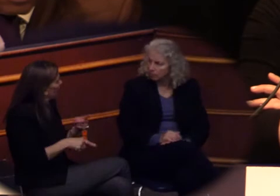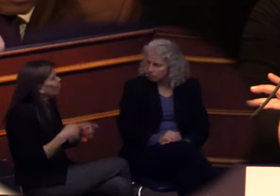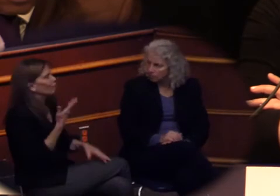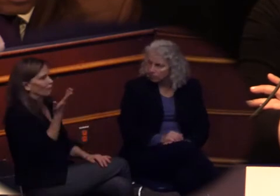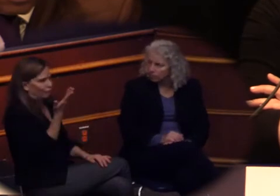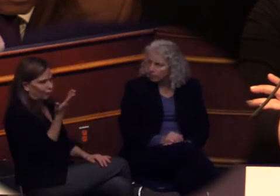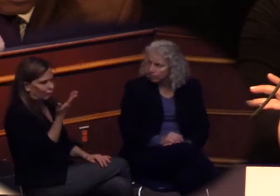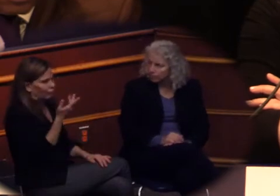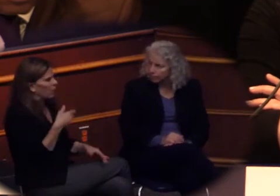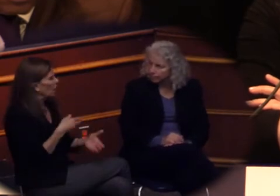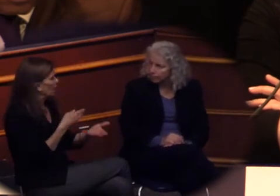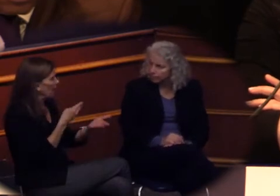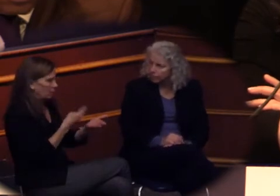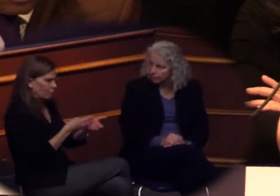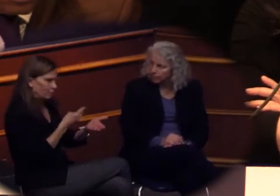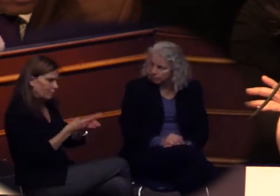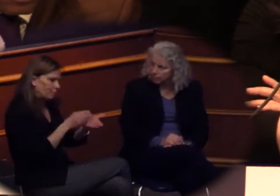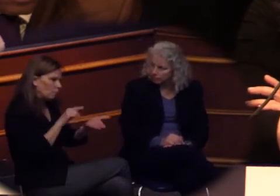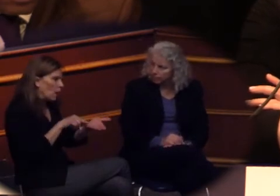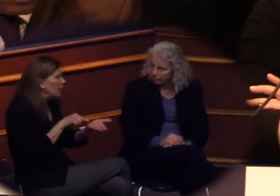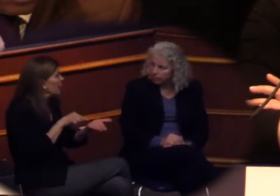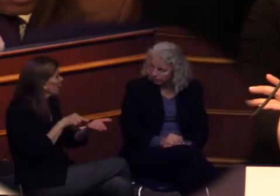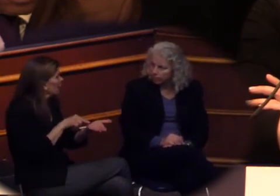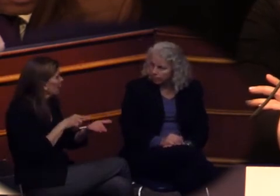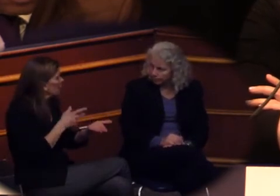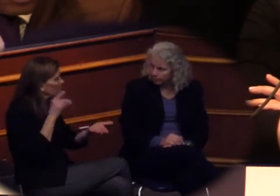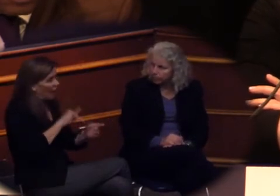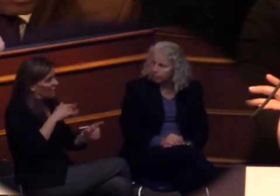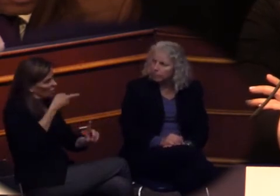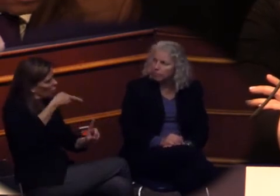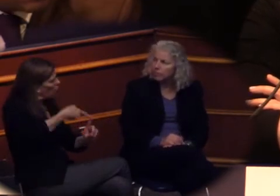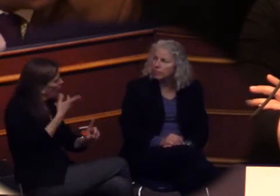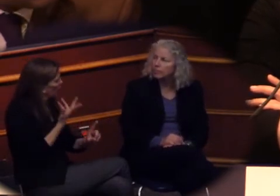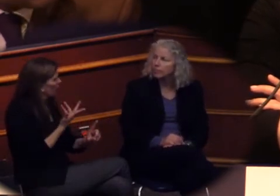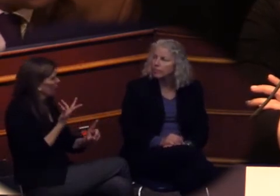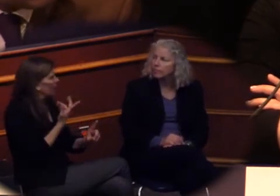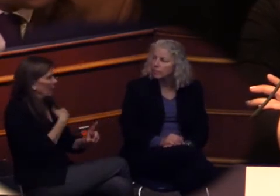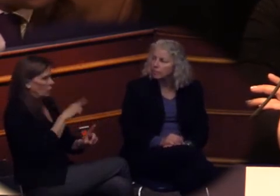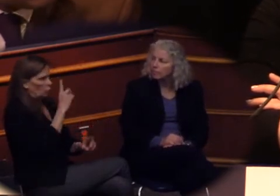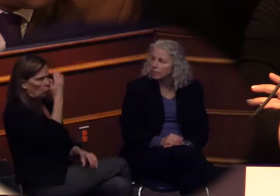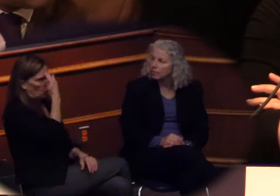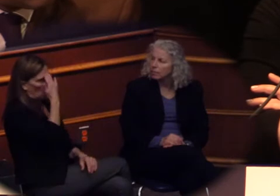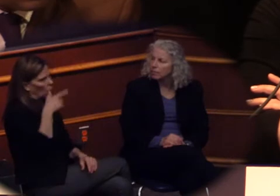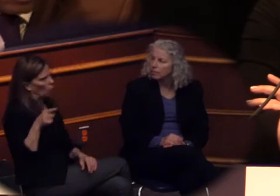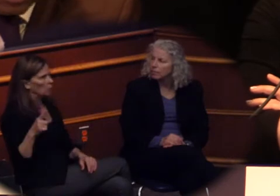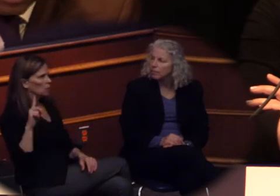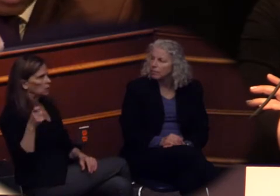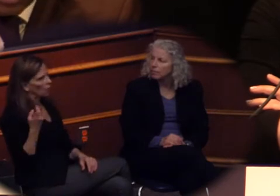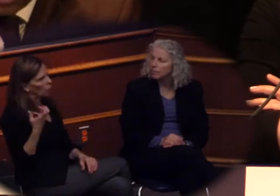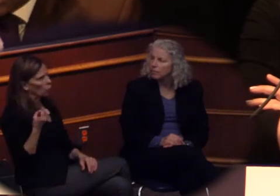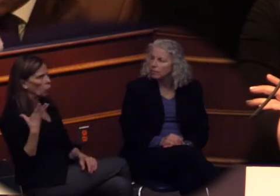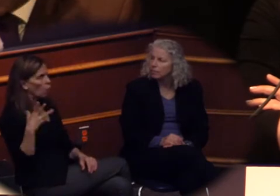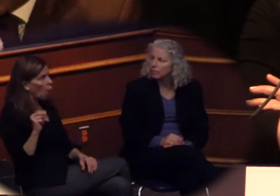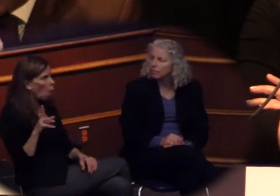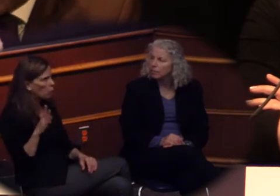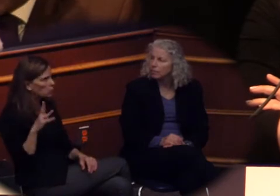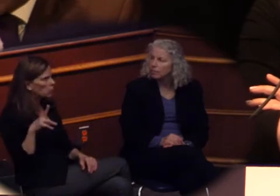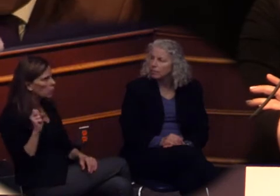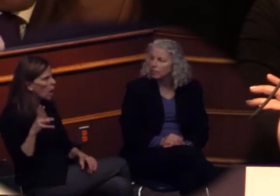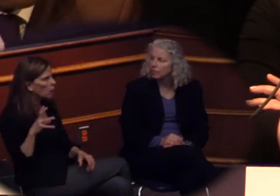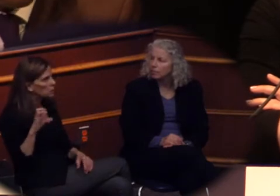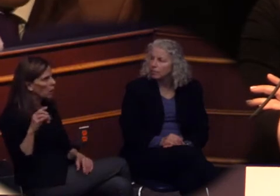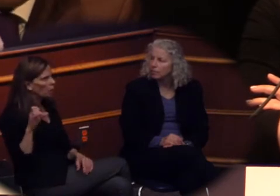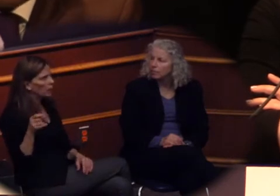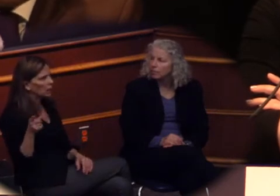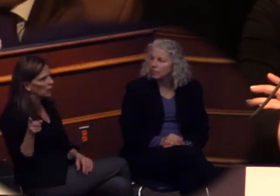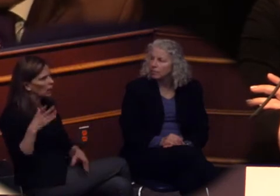-the-money question. As you may know, rumor has it that a certain owner of a bus company is